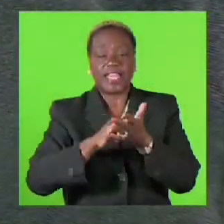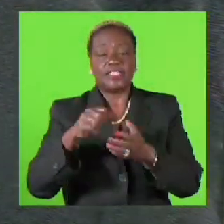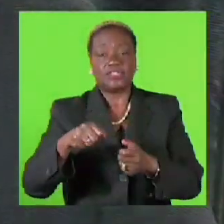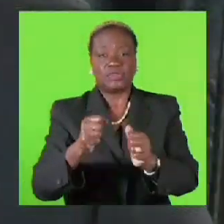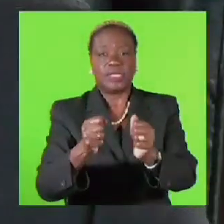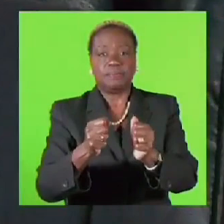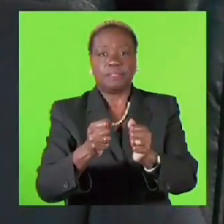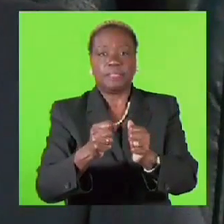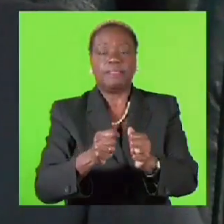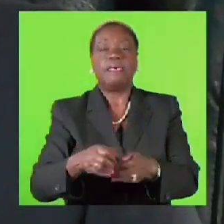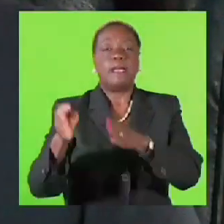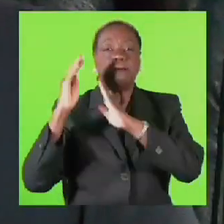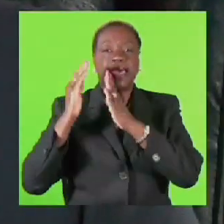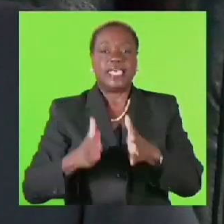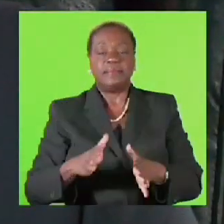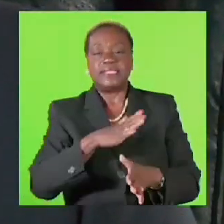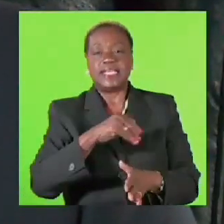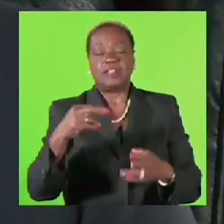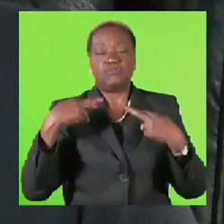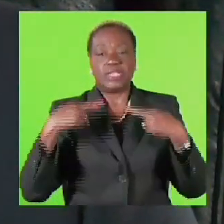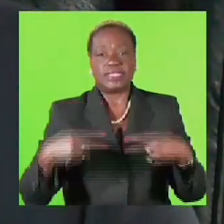Fellow Bahamians and residents,